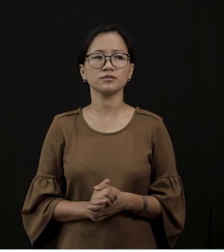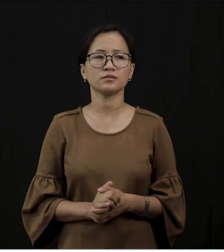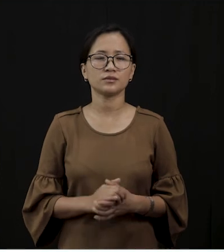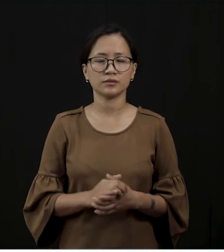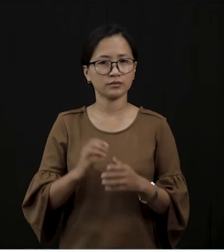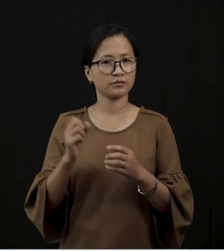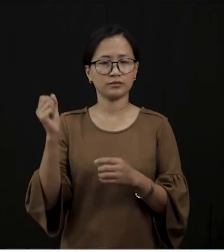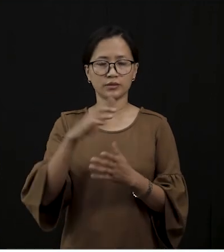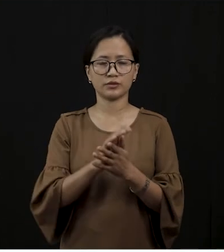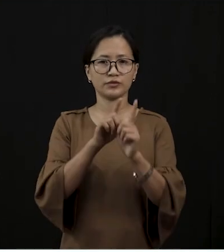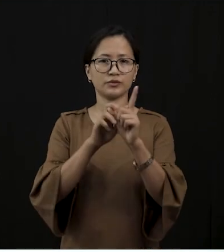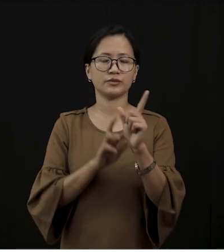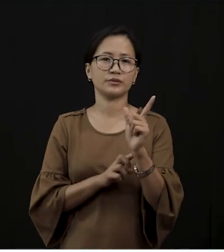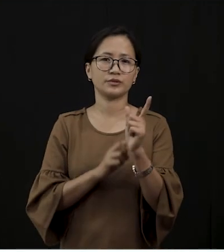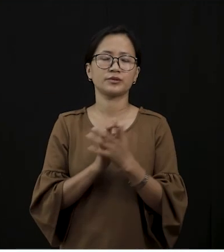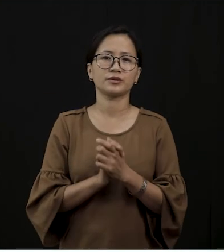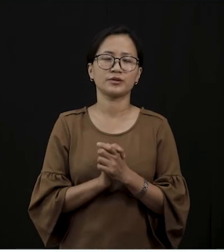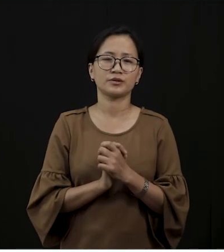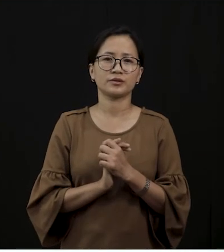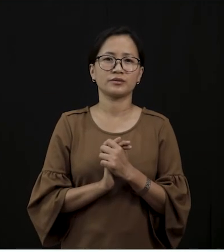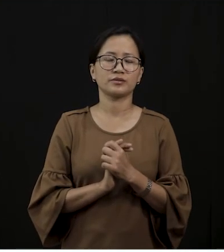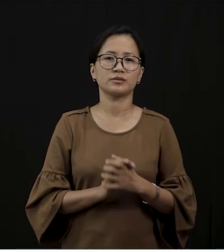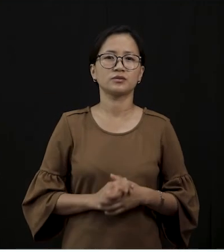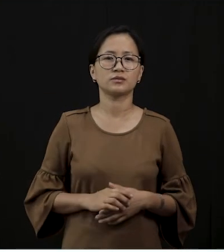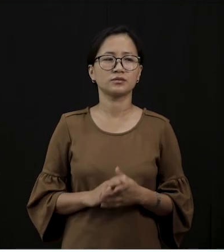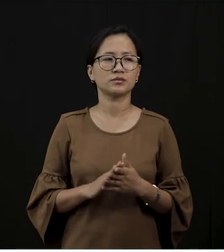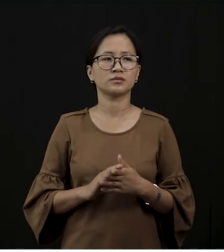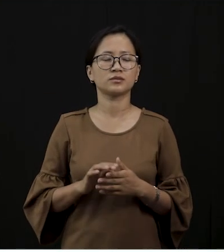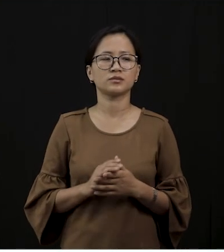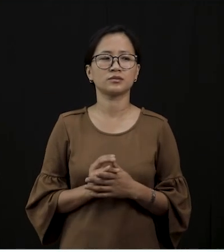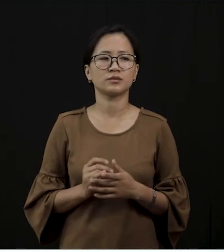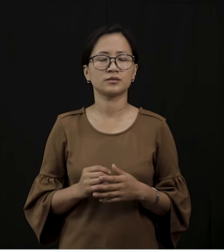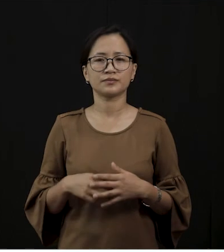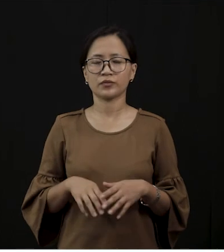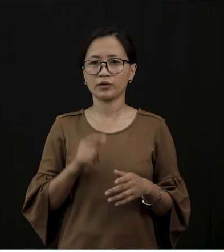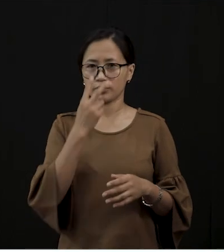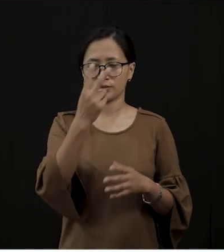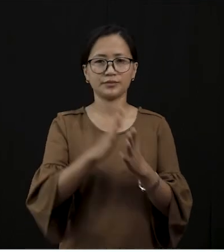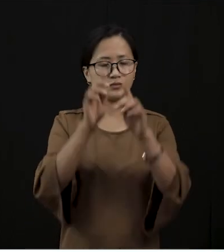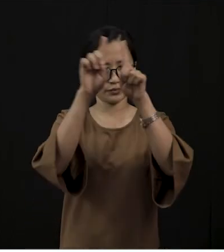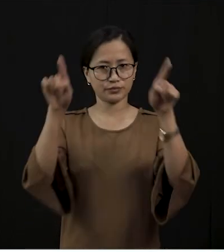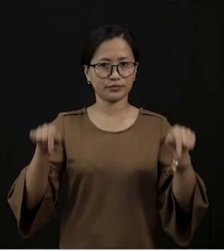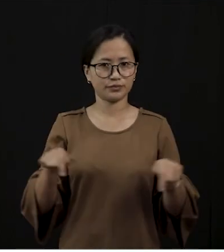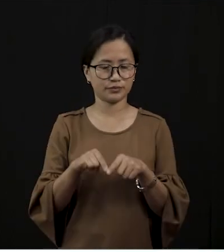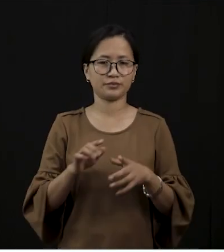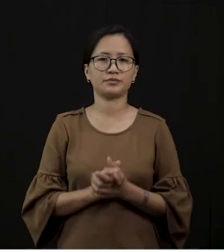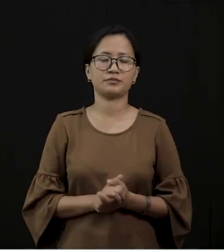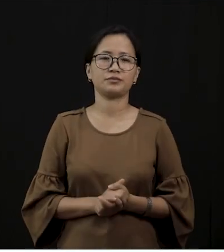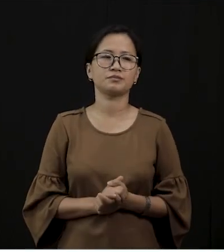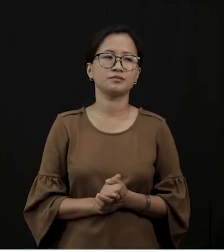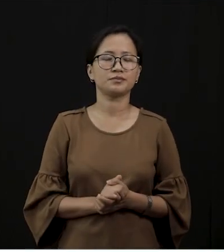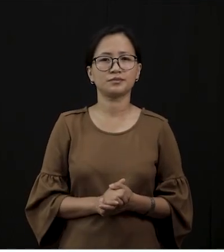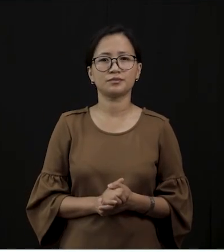months of the year: January, February, March, April, May, June, July, August, September, October, November,